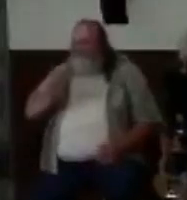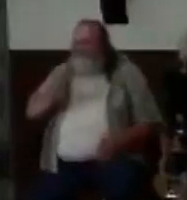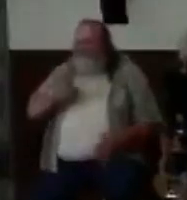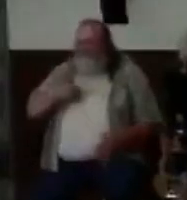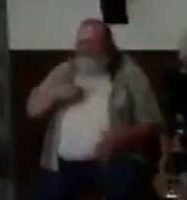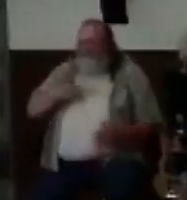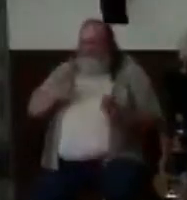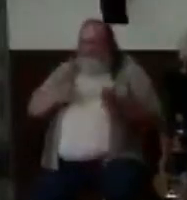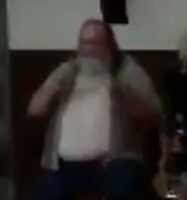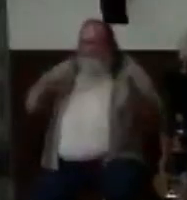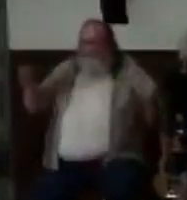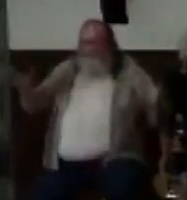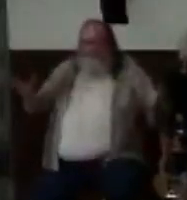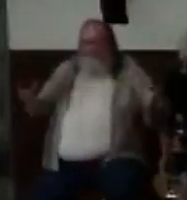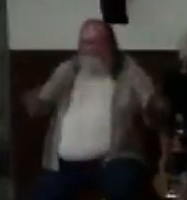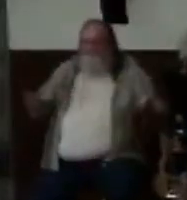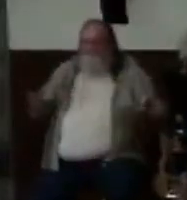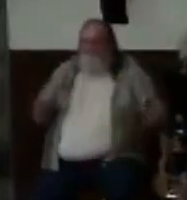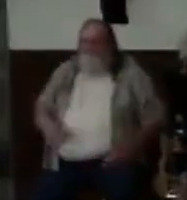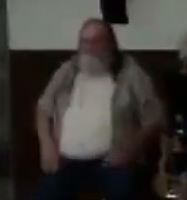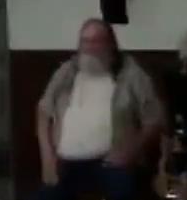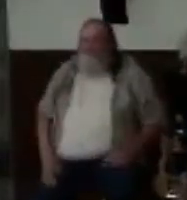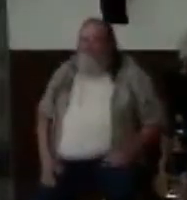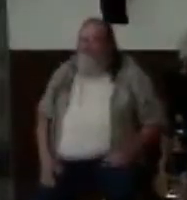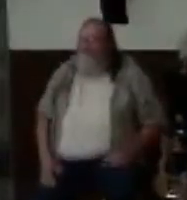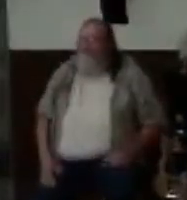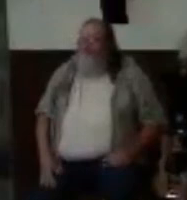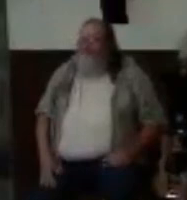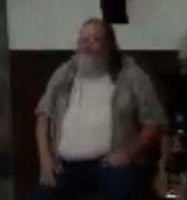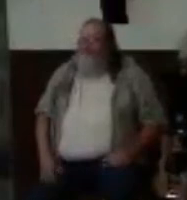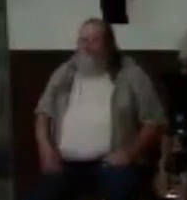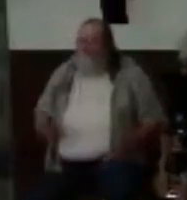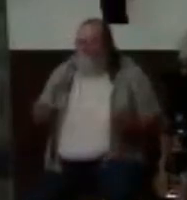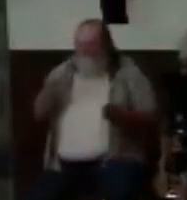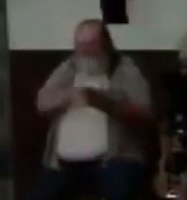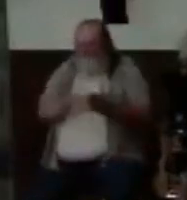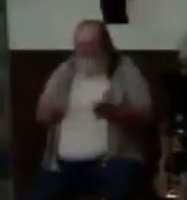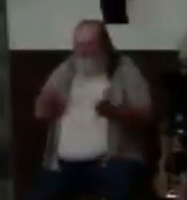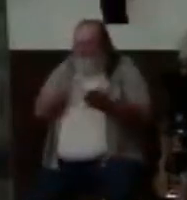this over and over. They knew the significance of the tradition.